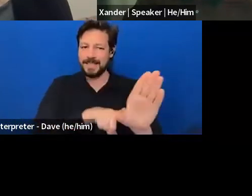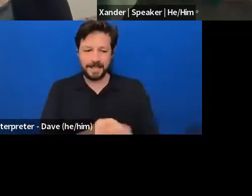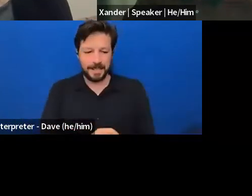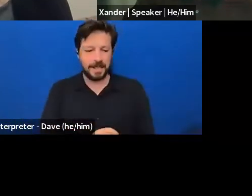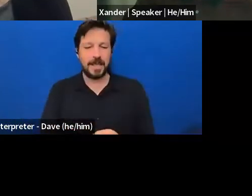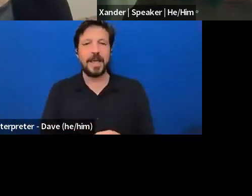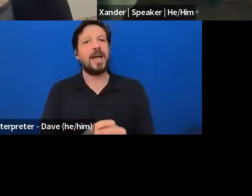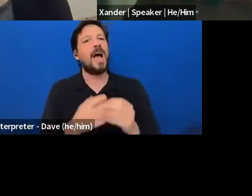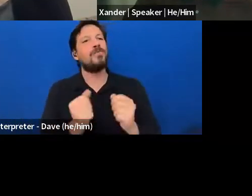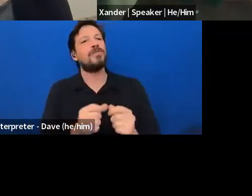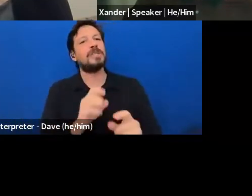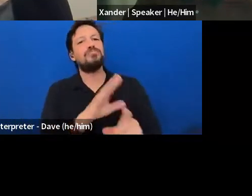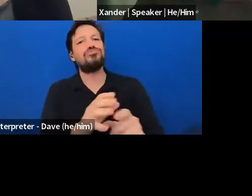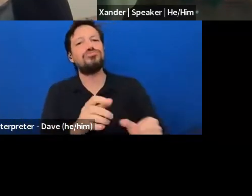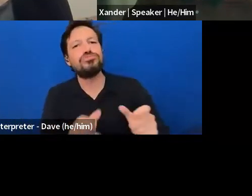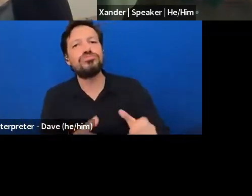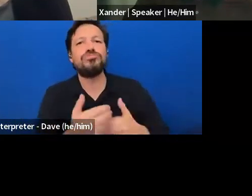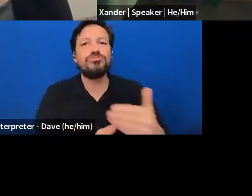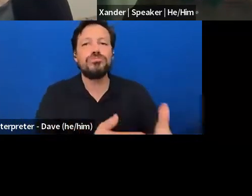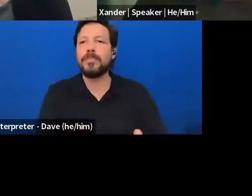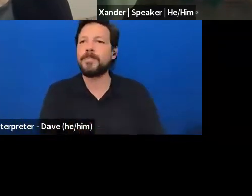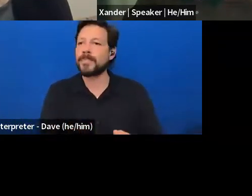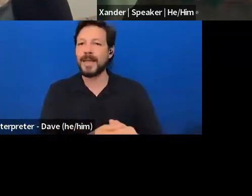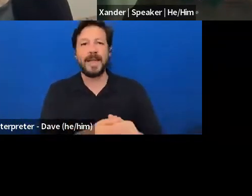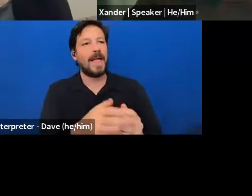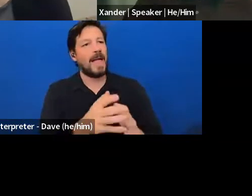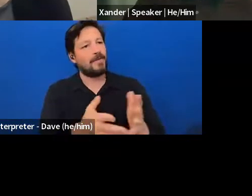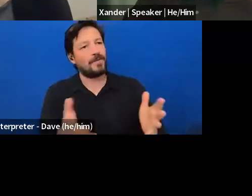self-reliance, and facilitate the child's active participation in the community.